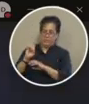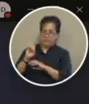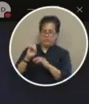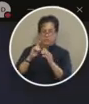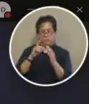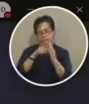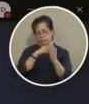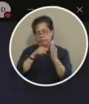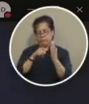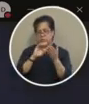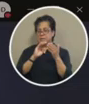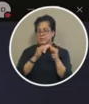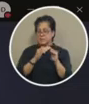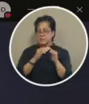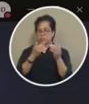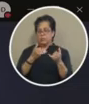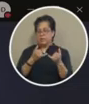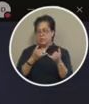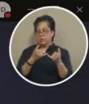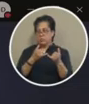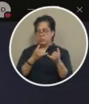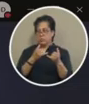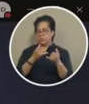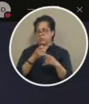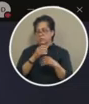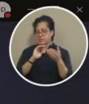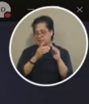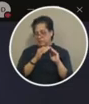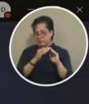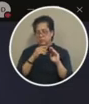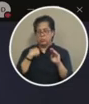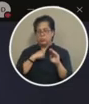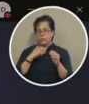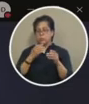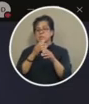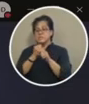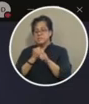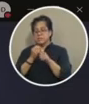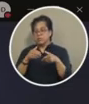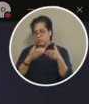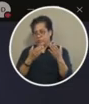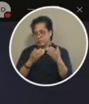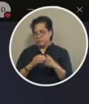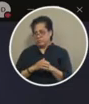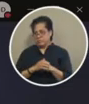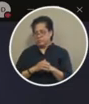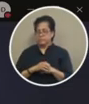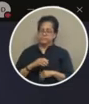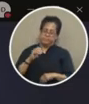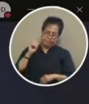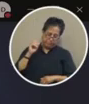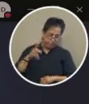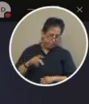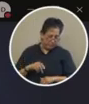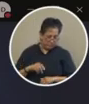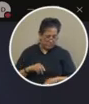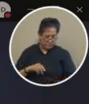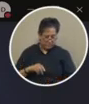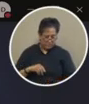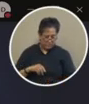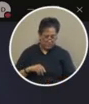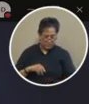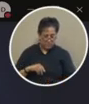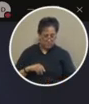struck off to the city. It's currently under custody, and we received this offer, ma'am. Okay, all right. Thank you very much. You're